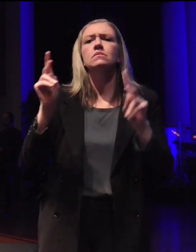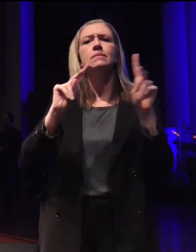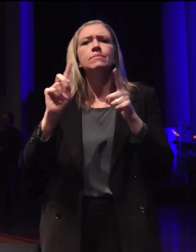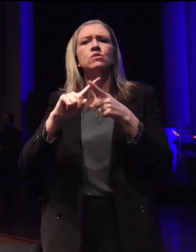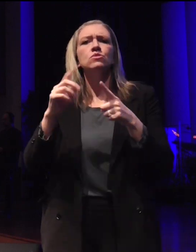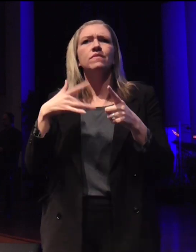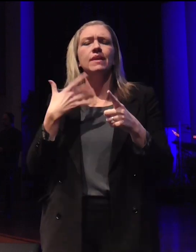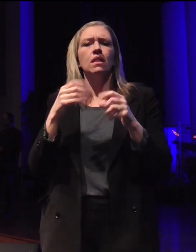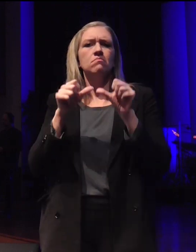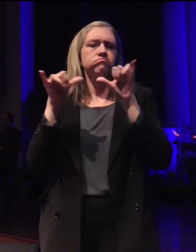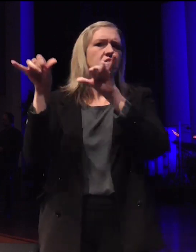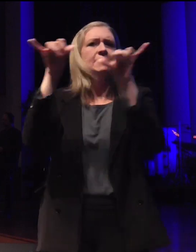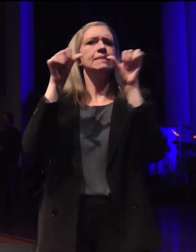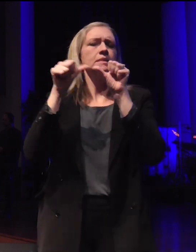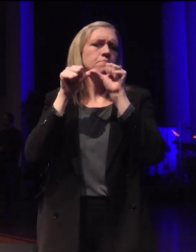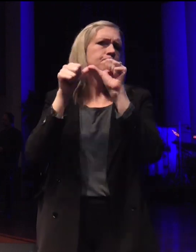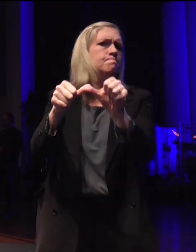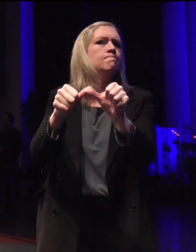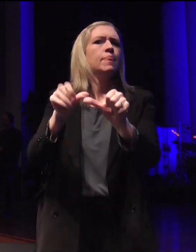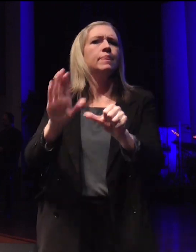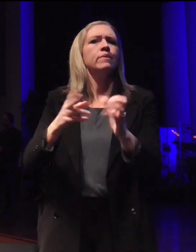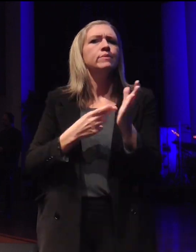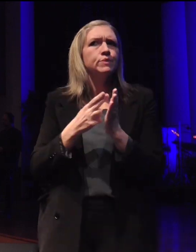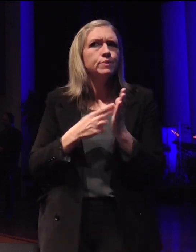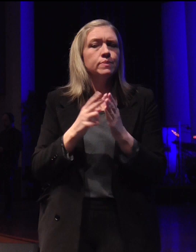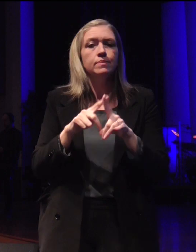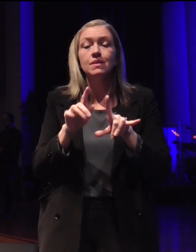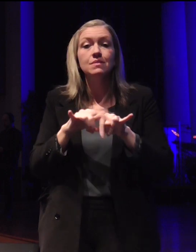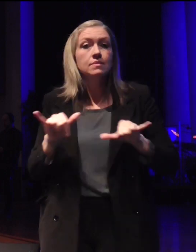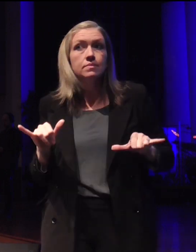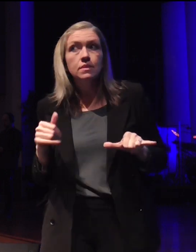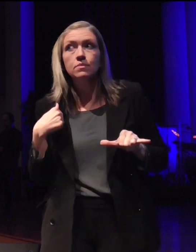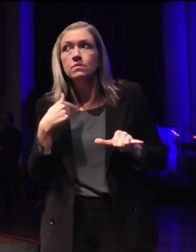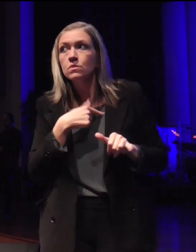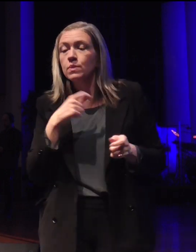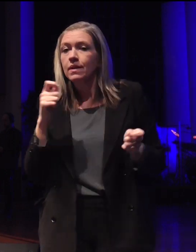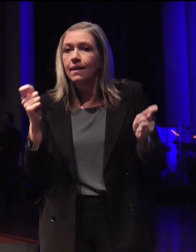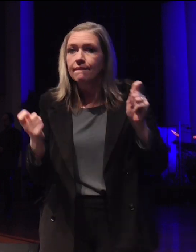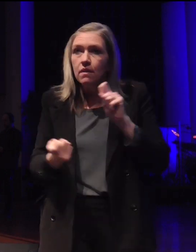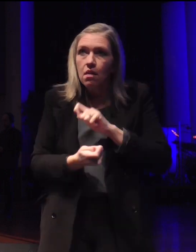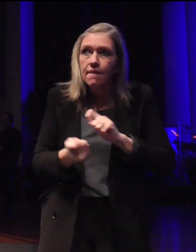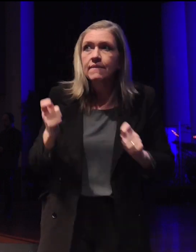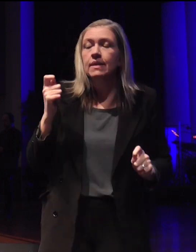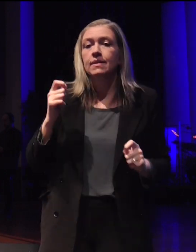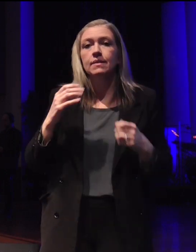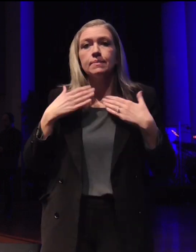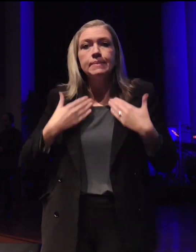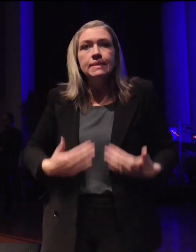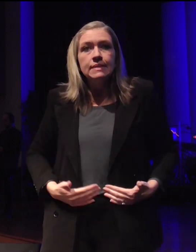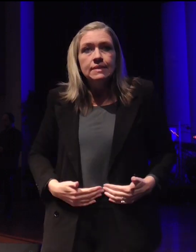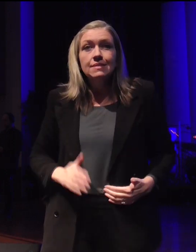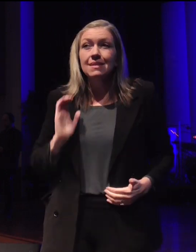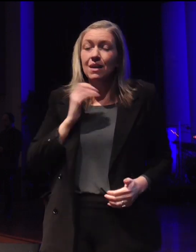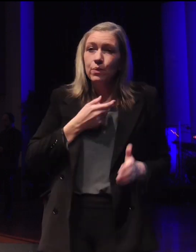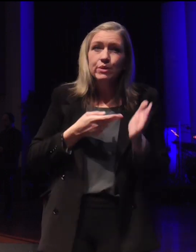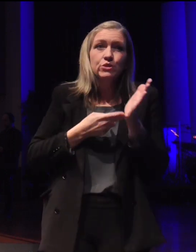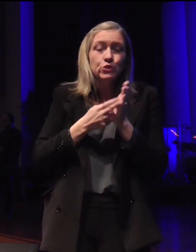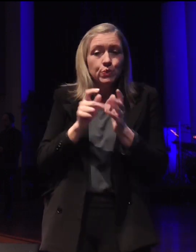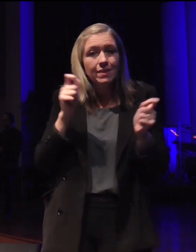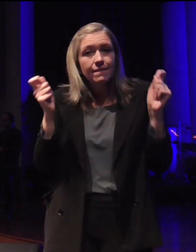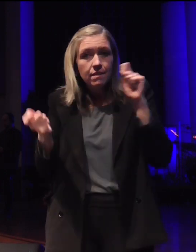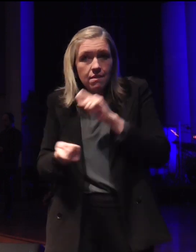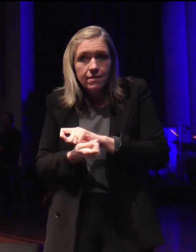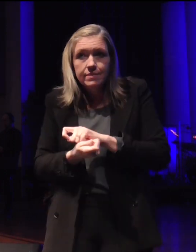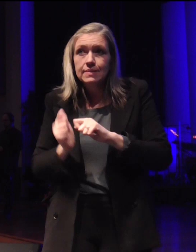truth, when all the while we are evolving beings, and our truth evolves